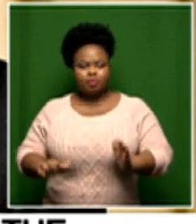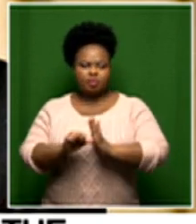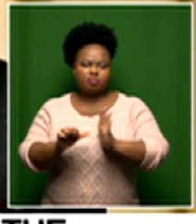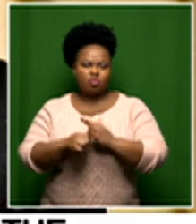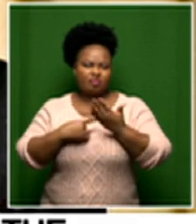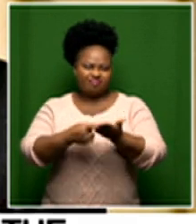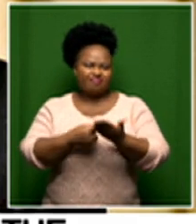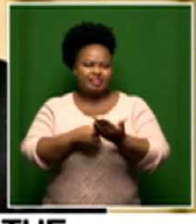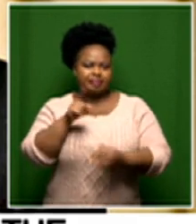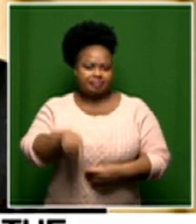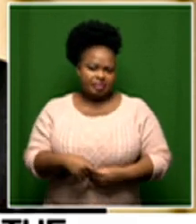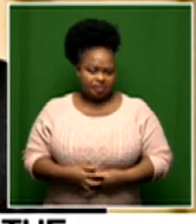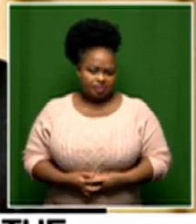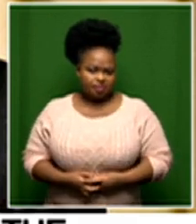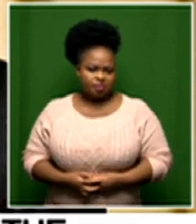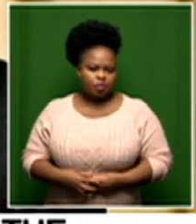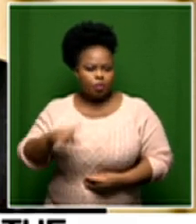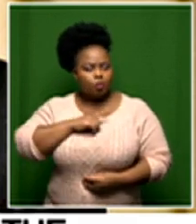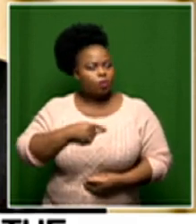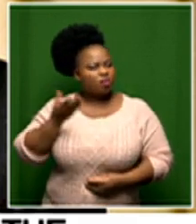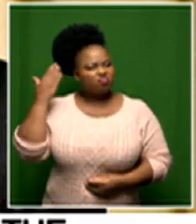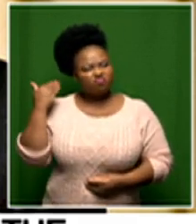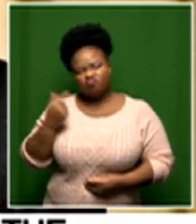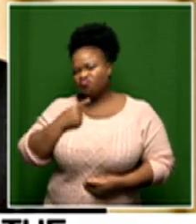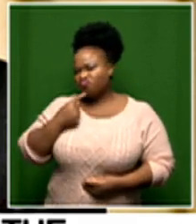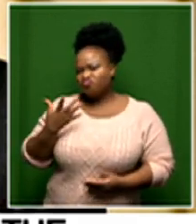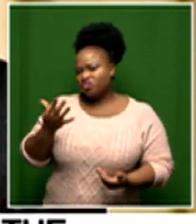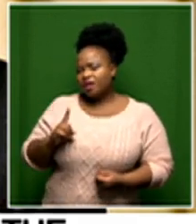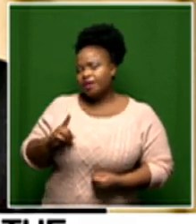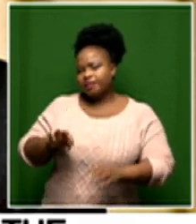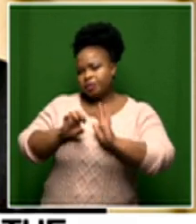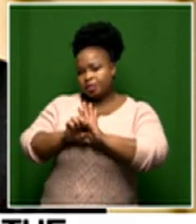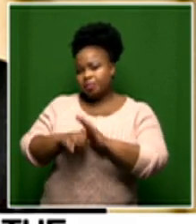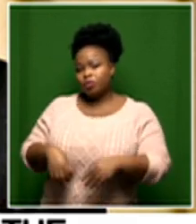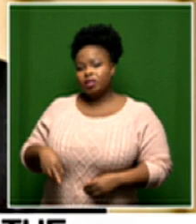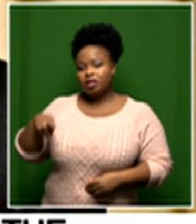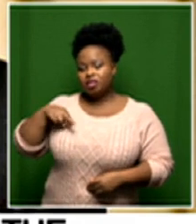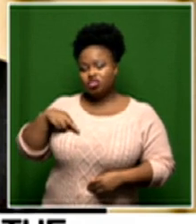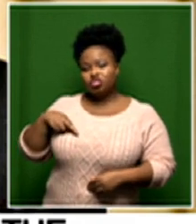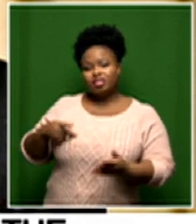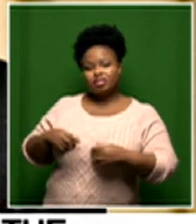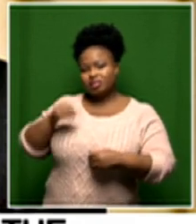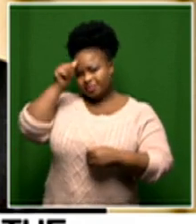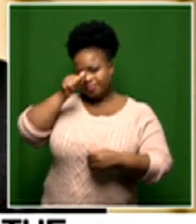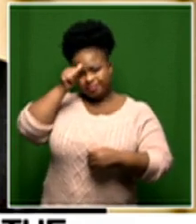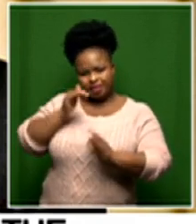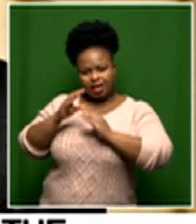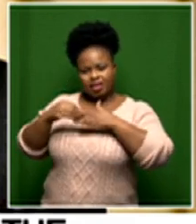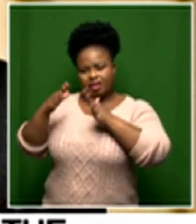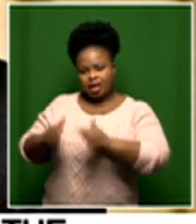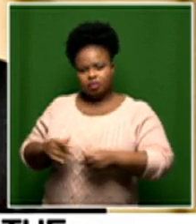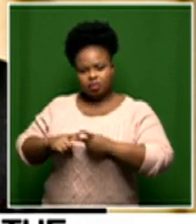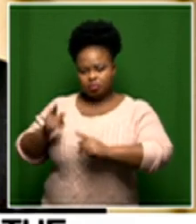important discussion. So we have actually had discussions, for example, with the religious leaders, with traditional